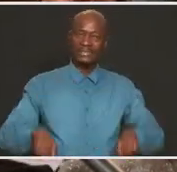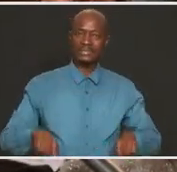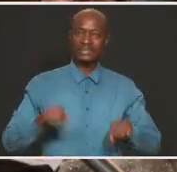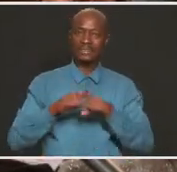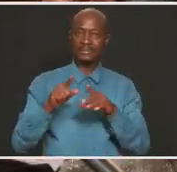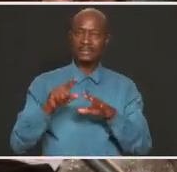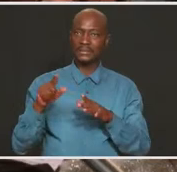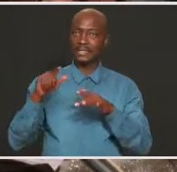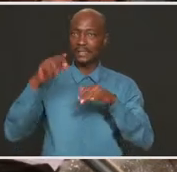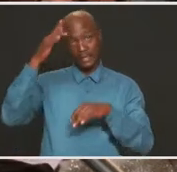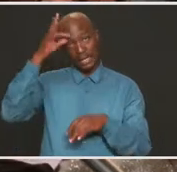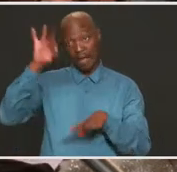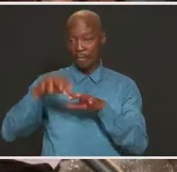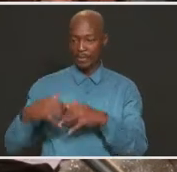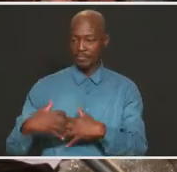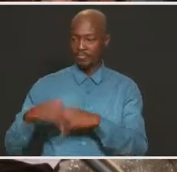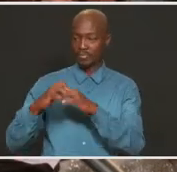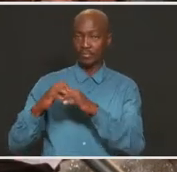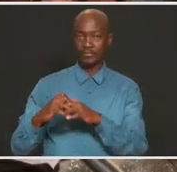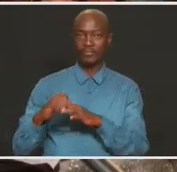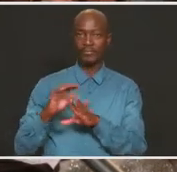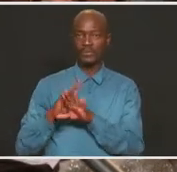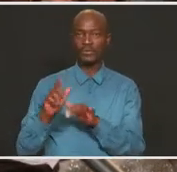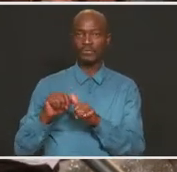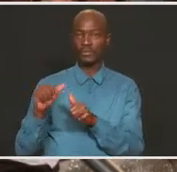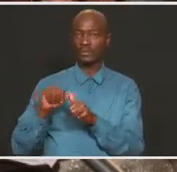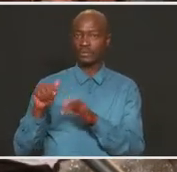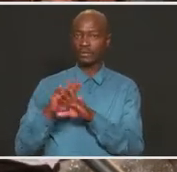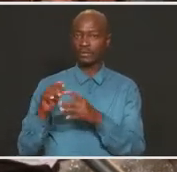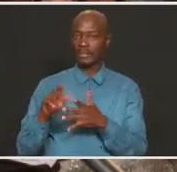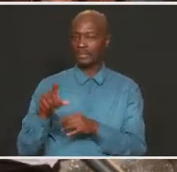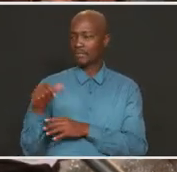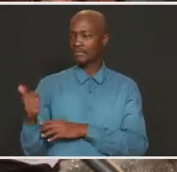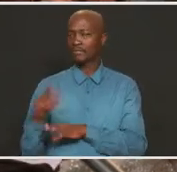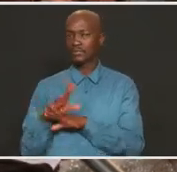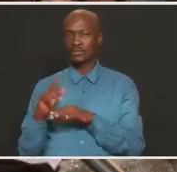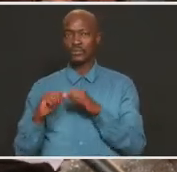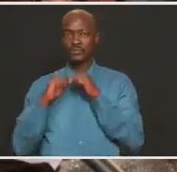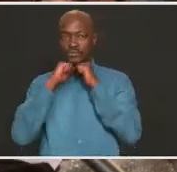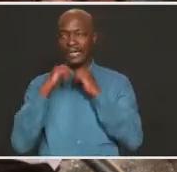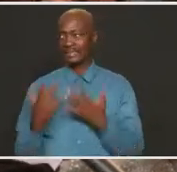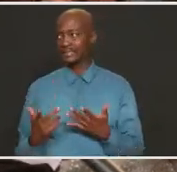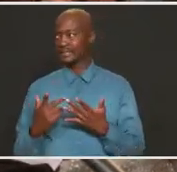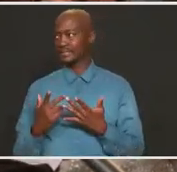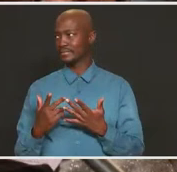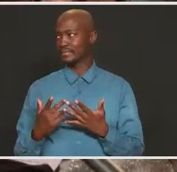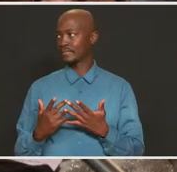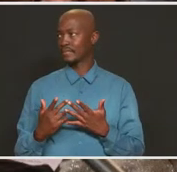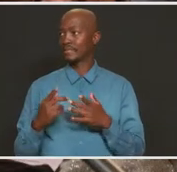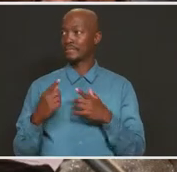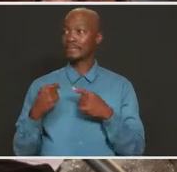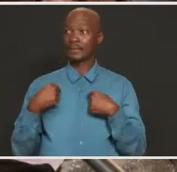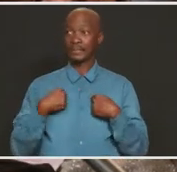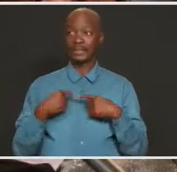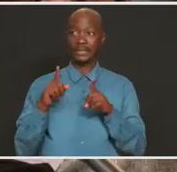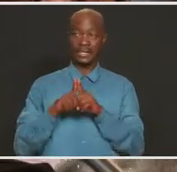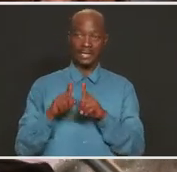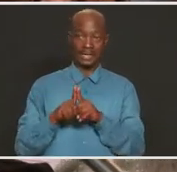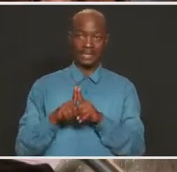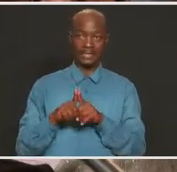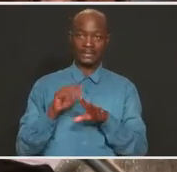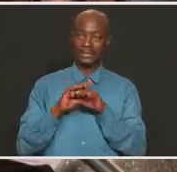place would be a a better alternative to parenting as a parent I